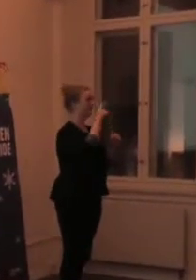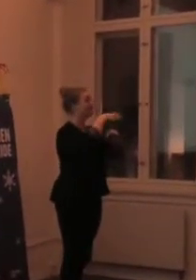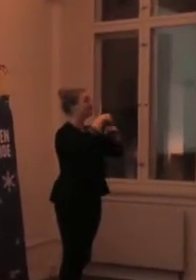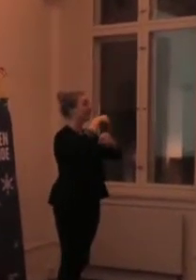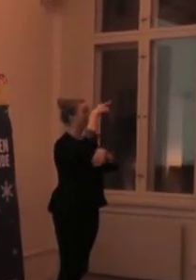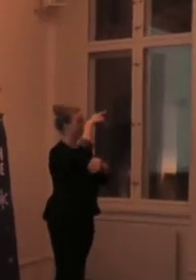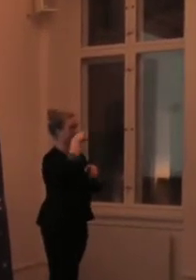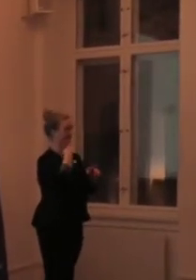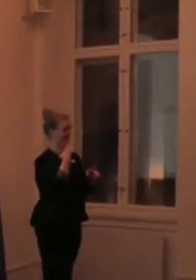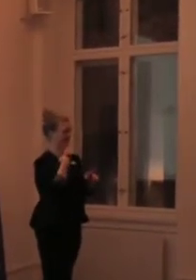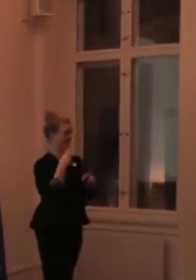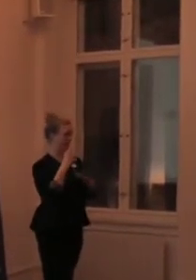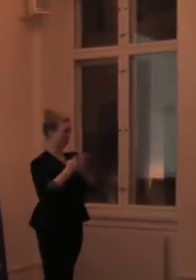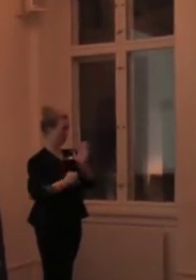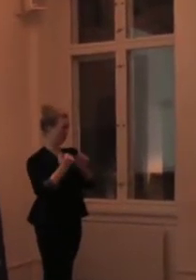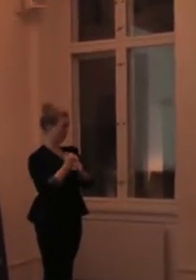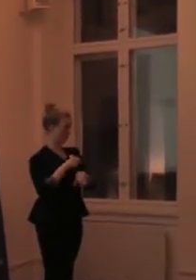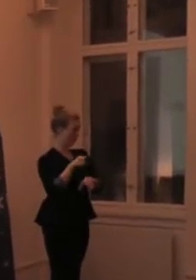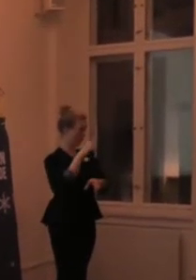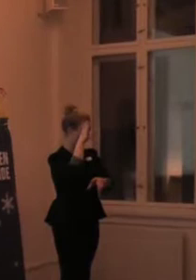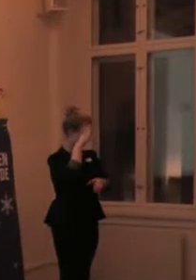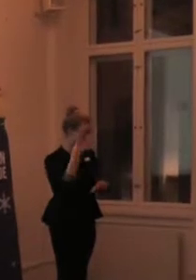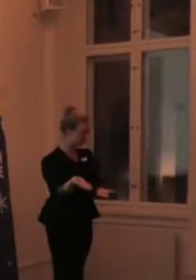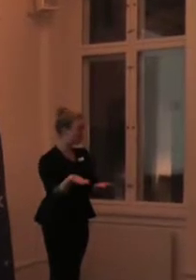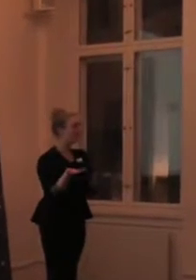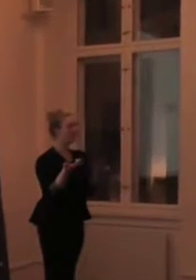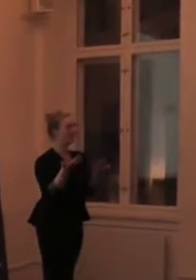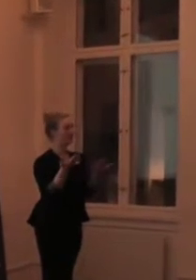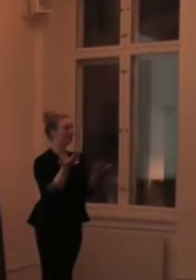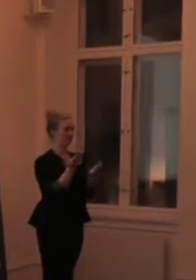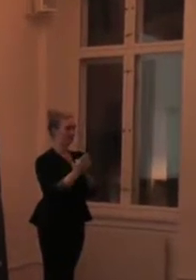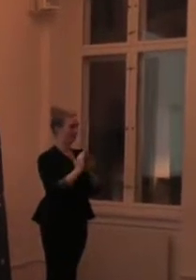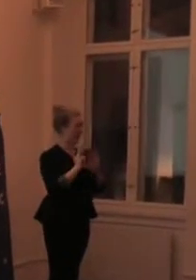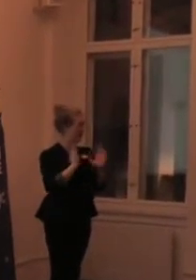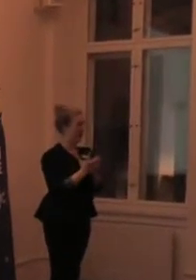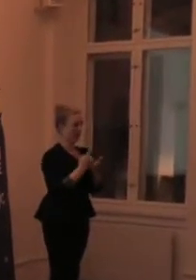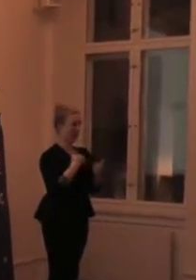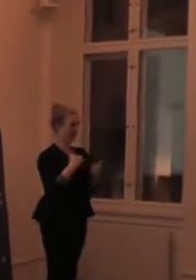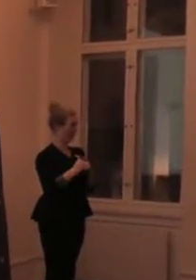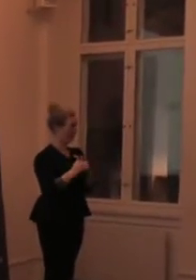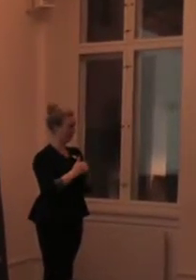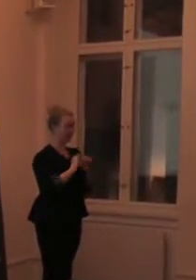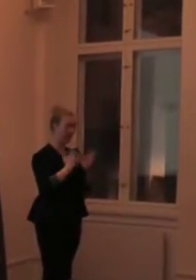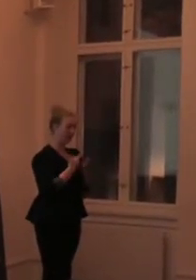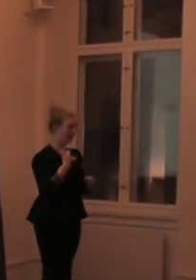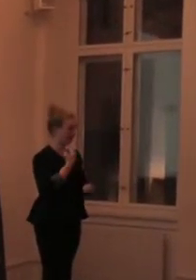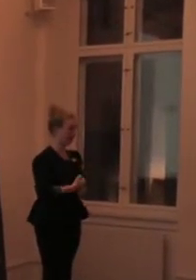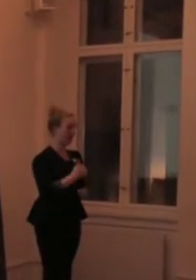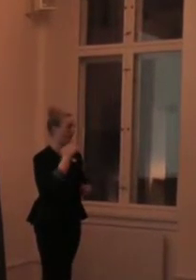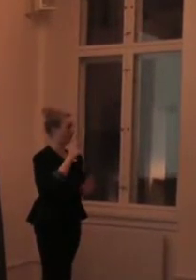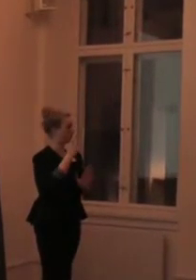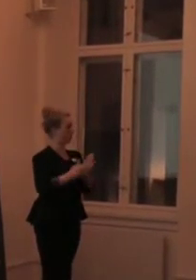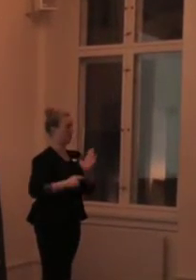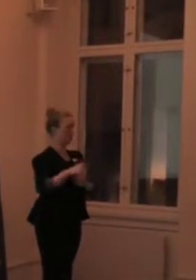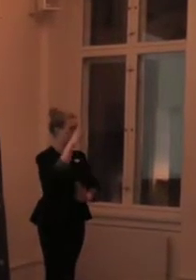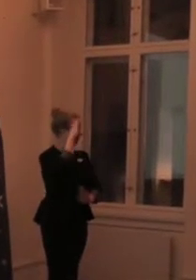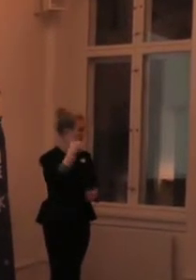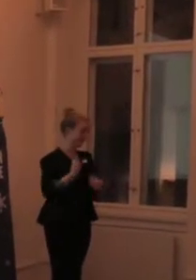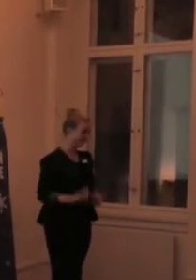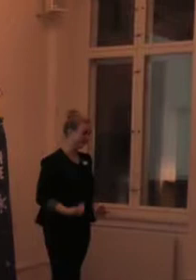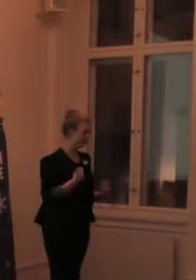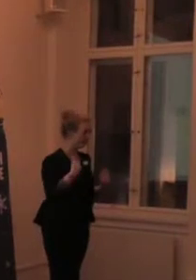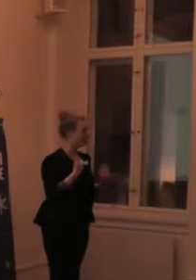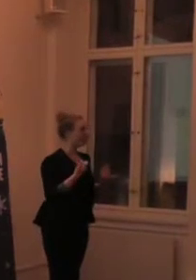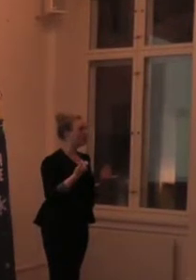it's illegal to do that in Iraq. Basically, everything I represent and do is illegal in Iraq. So we